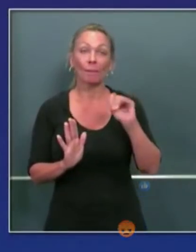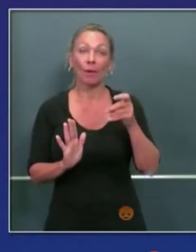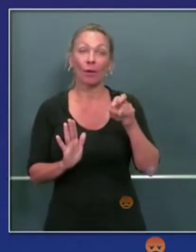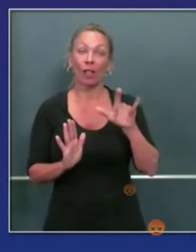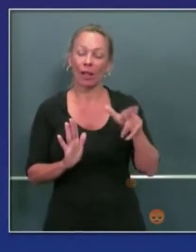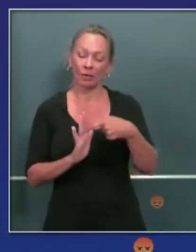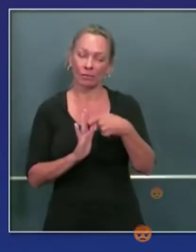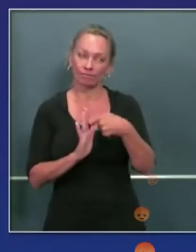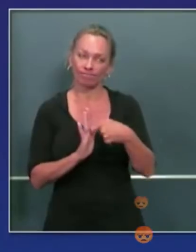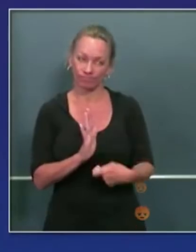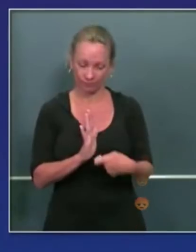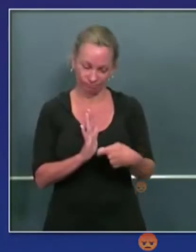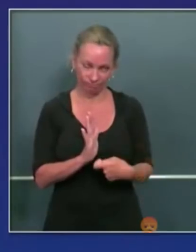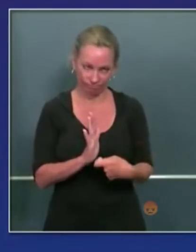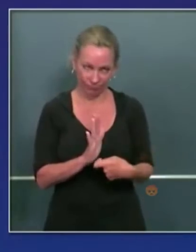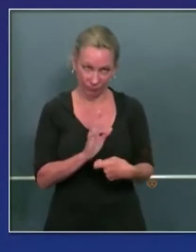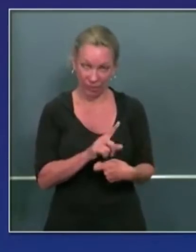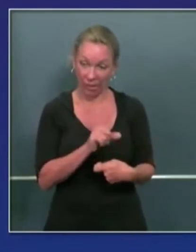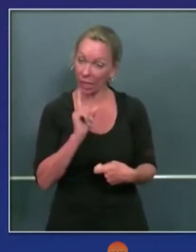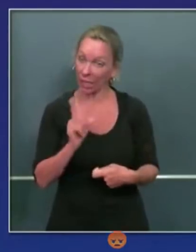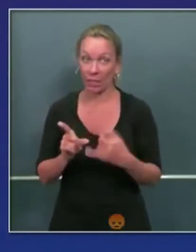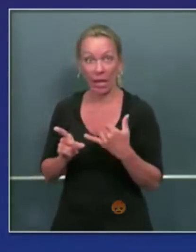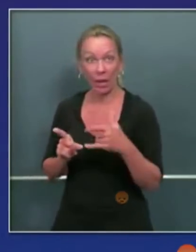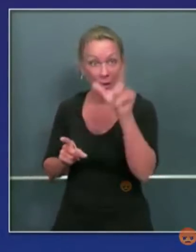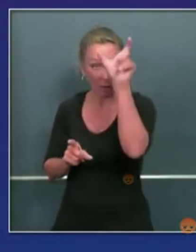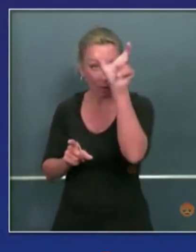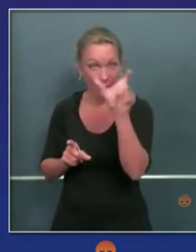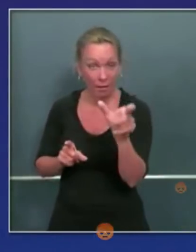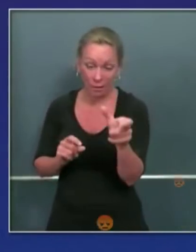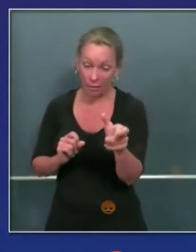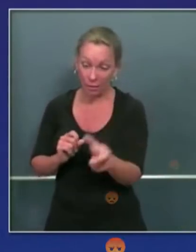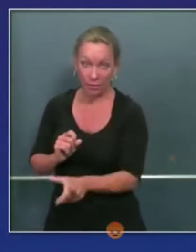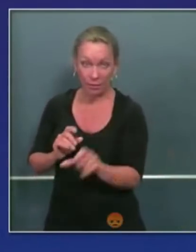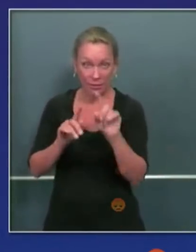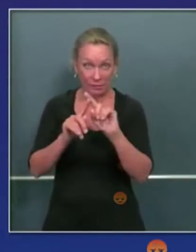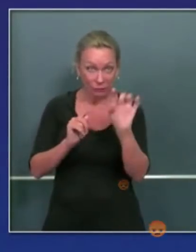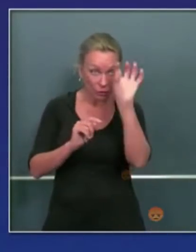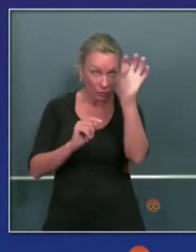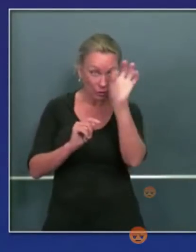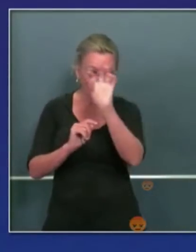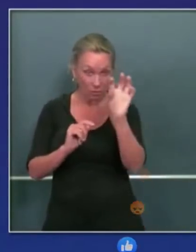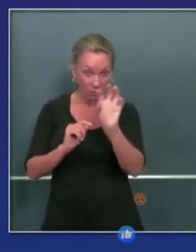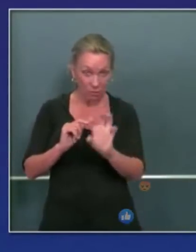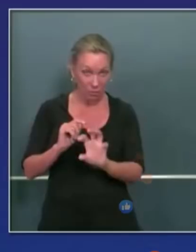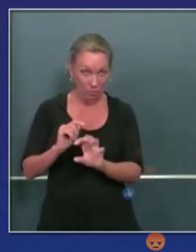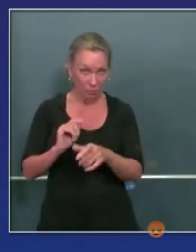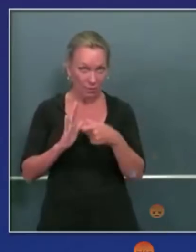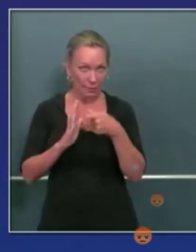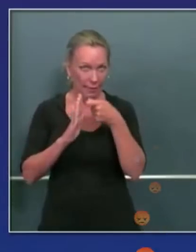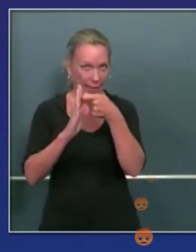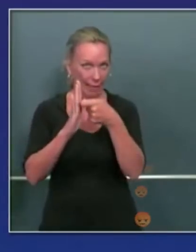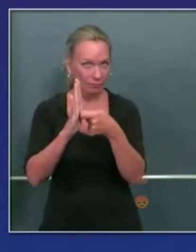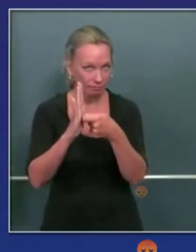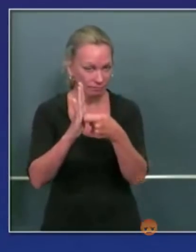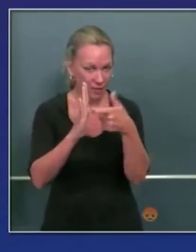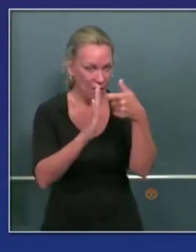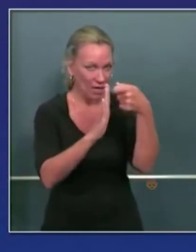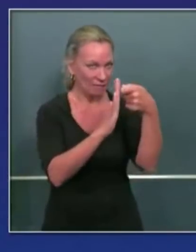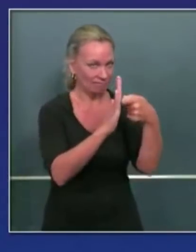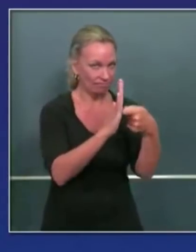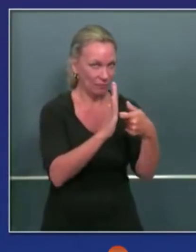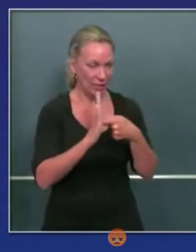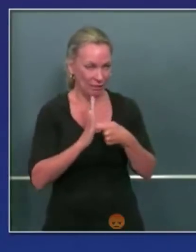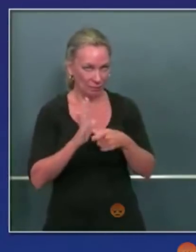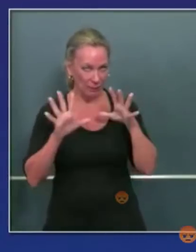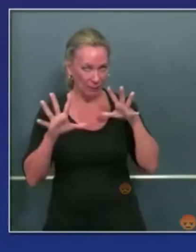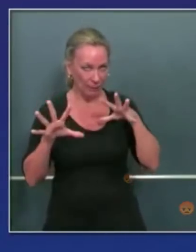transmission has increased in areas of the state, kỹ về cái vấn đề những not cái just in Imperial quận County, we moved forward về cái tỷ lệ to lây nhiễm. require 6